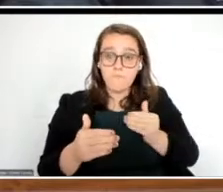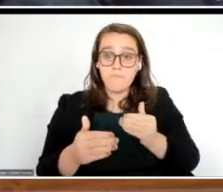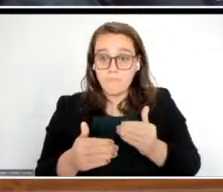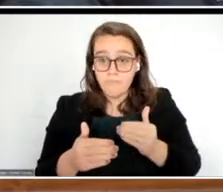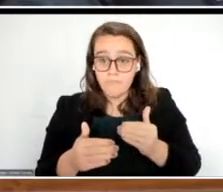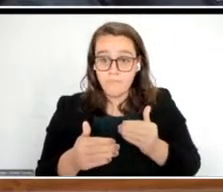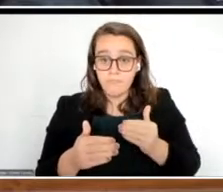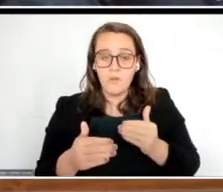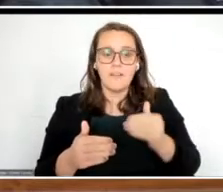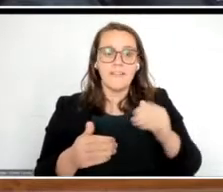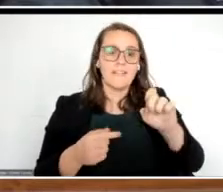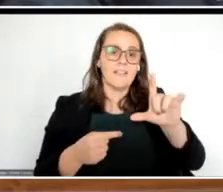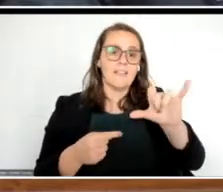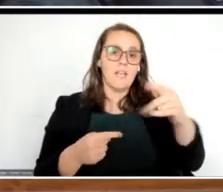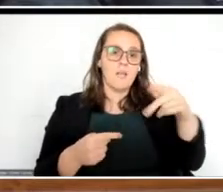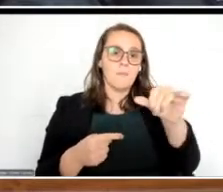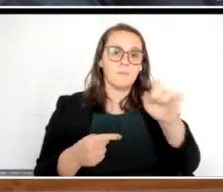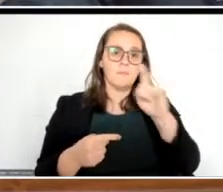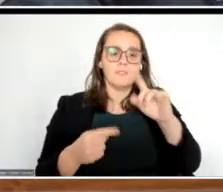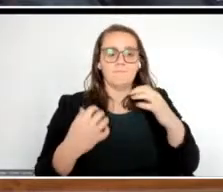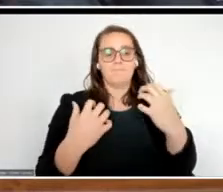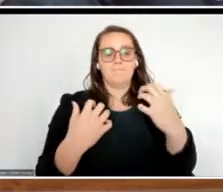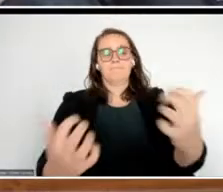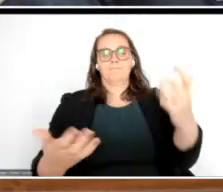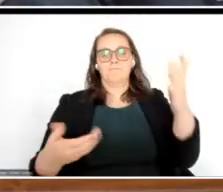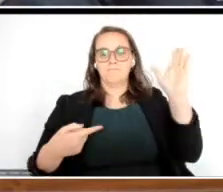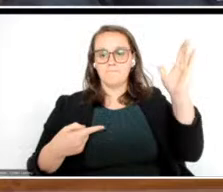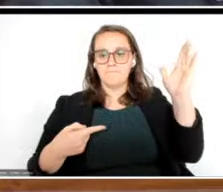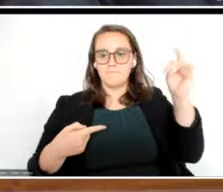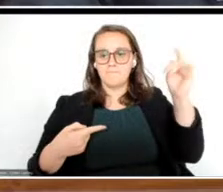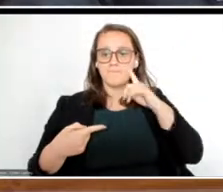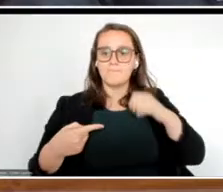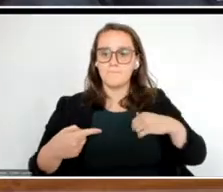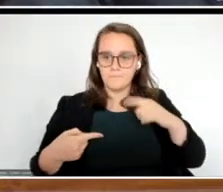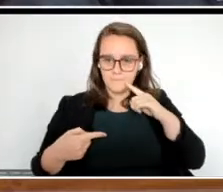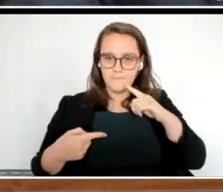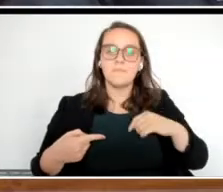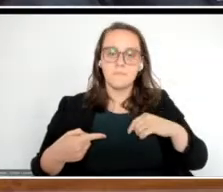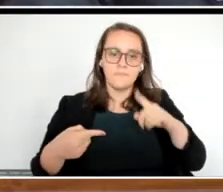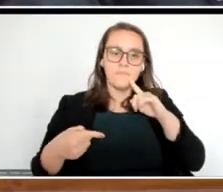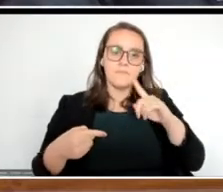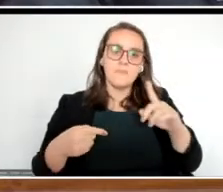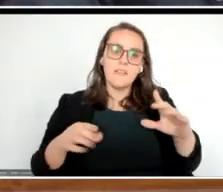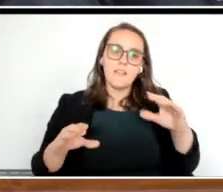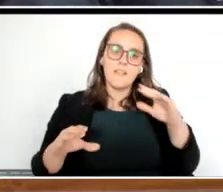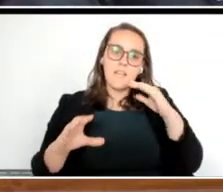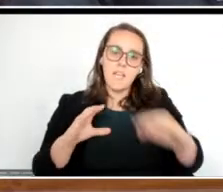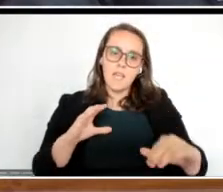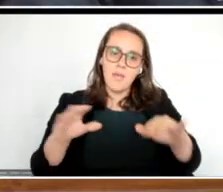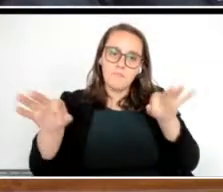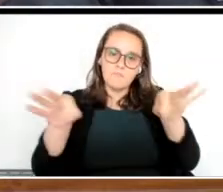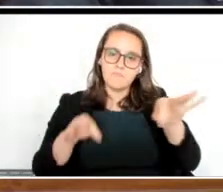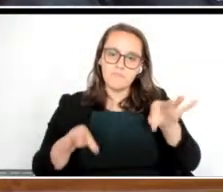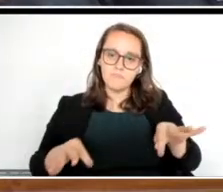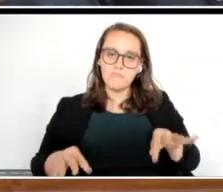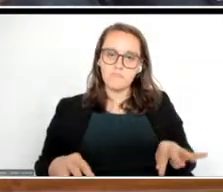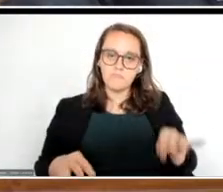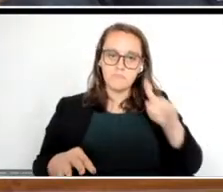Secret Service intelligence official, attaching communications among rallygoers that specifically contemplated